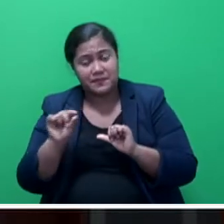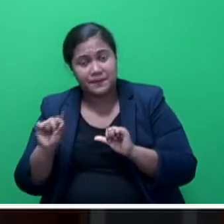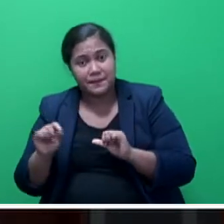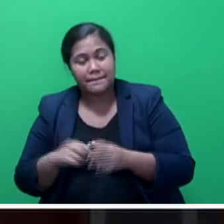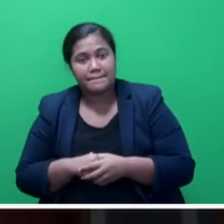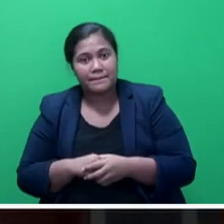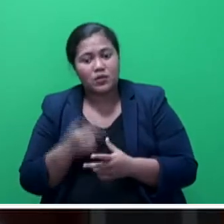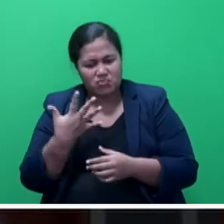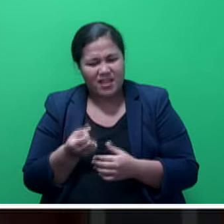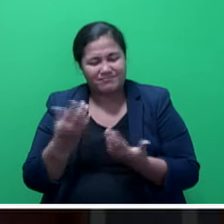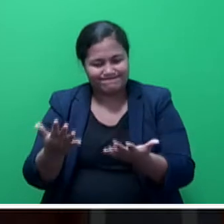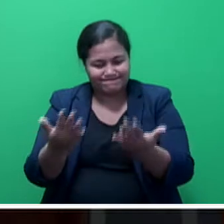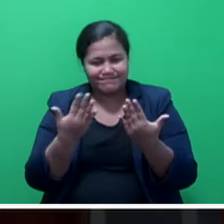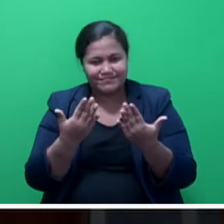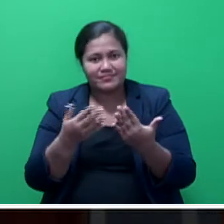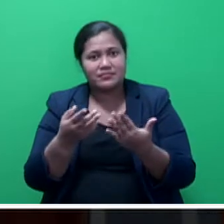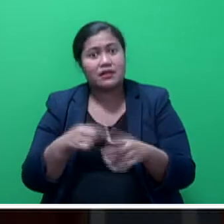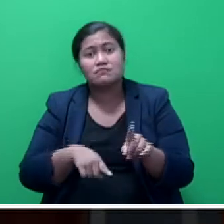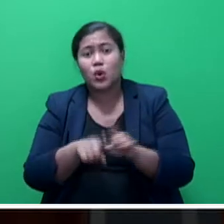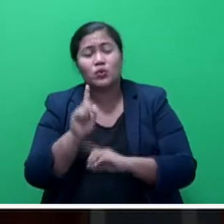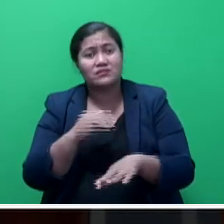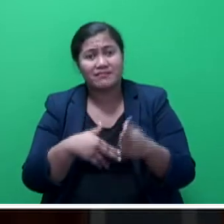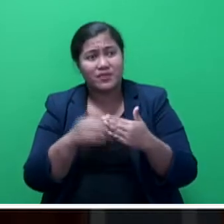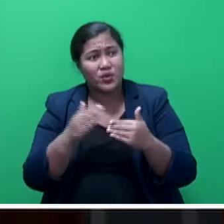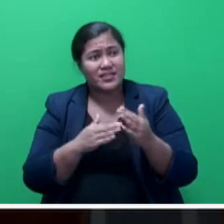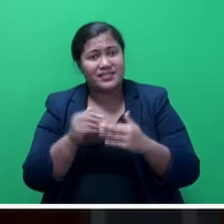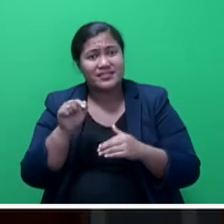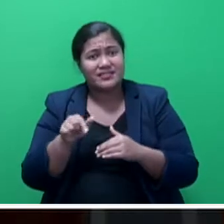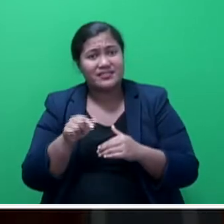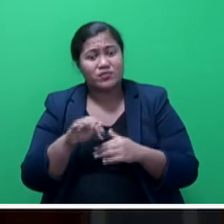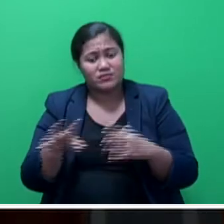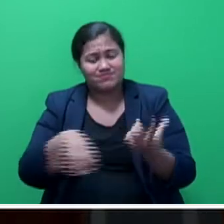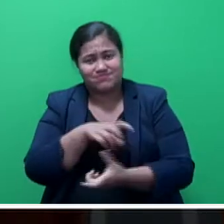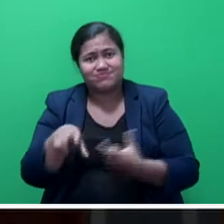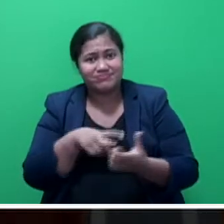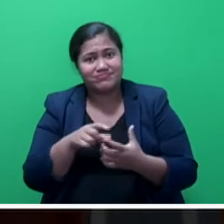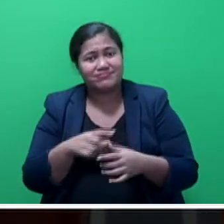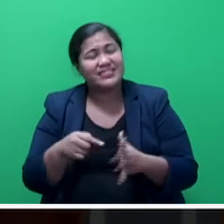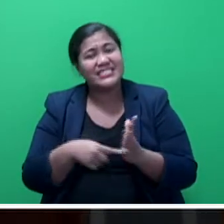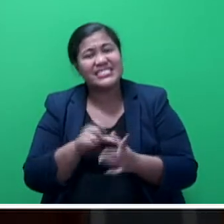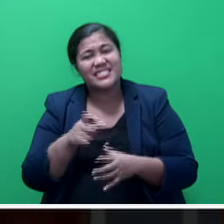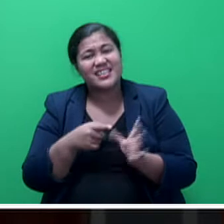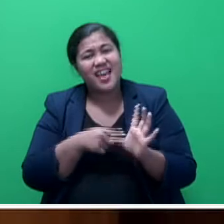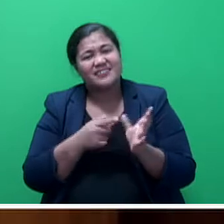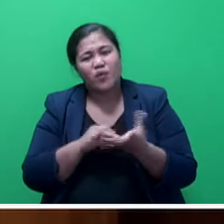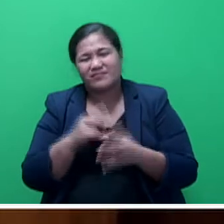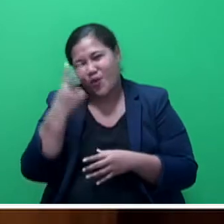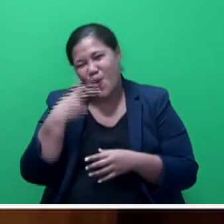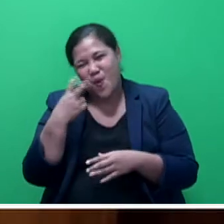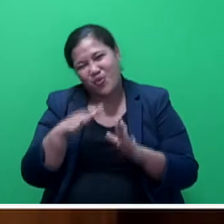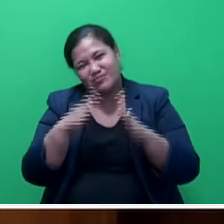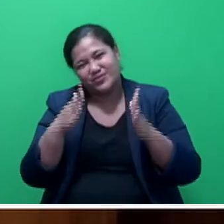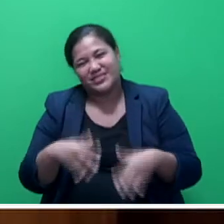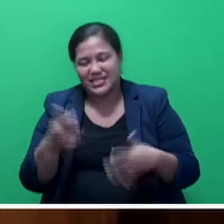our forefront that most of the buildings that were affected by TC Yasa were very old in structures, apart from